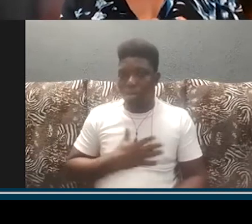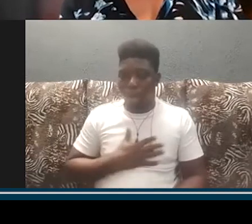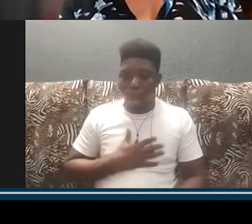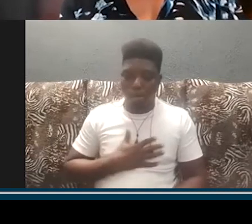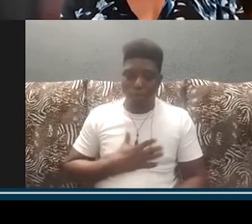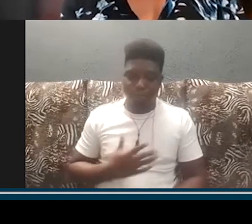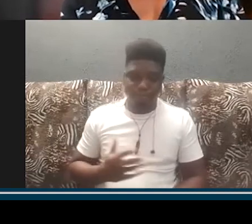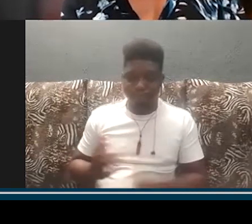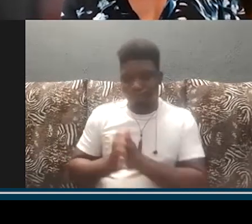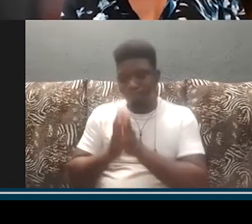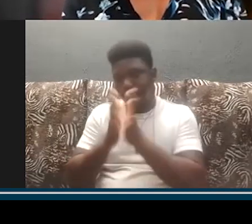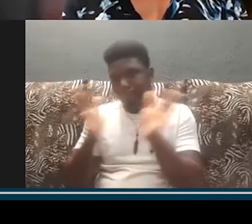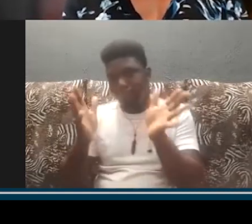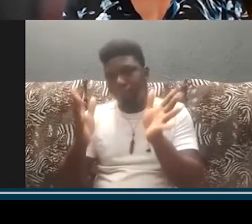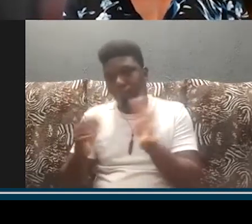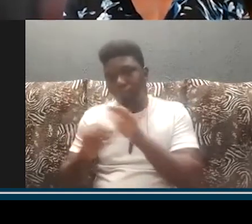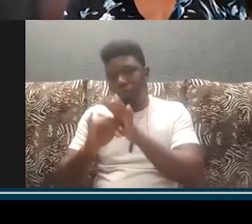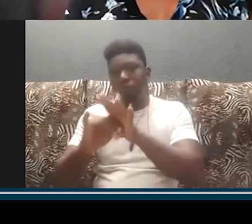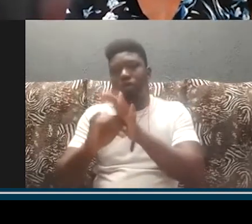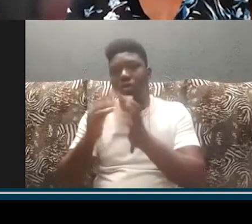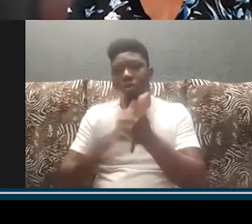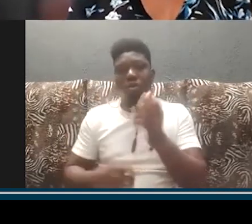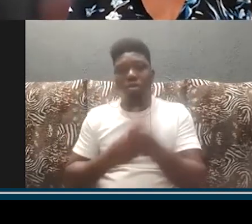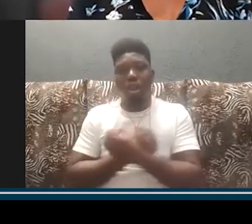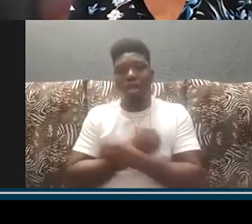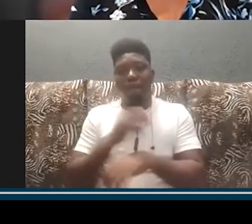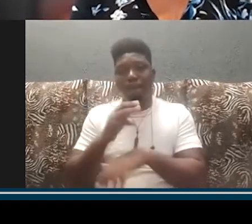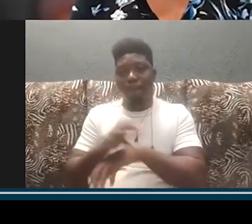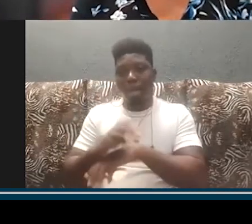love message to that person as we close out today?